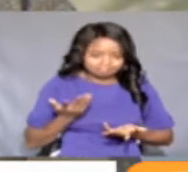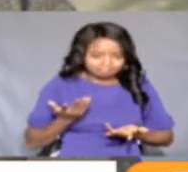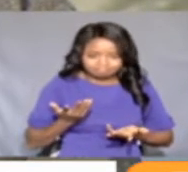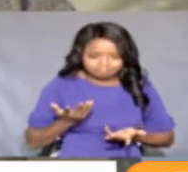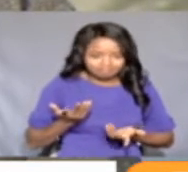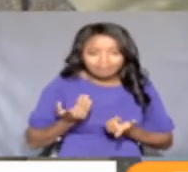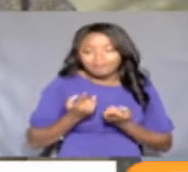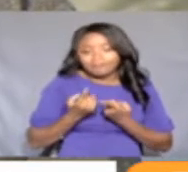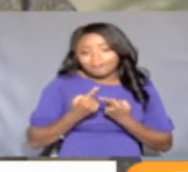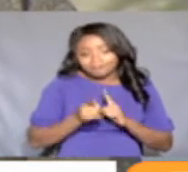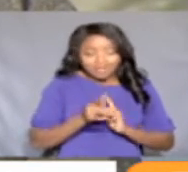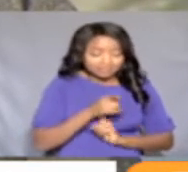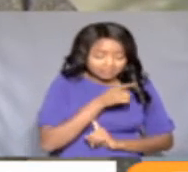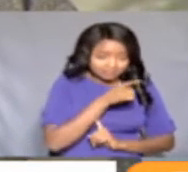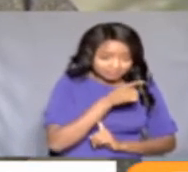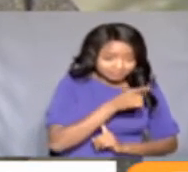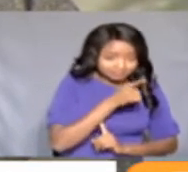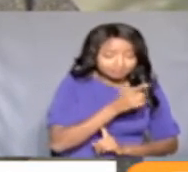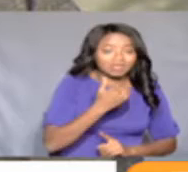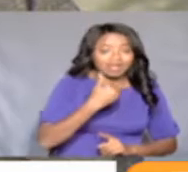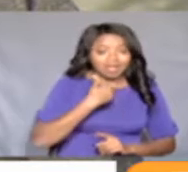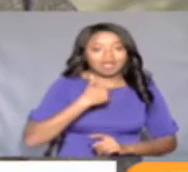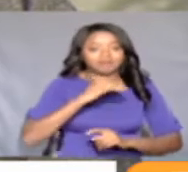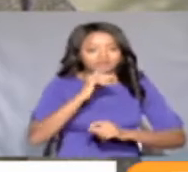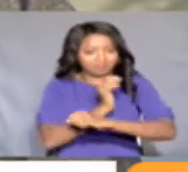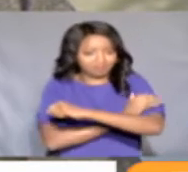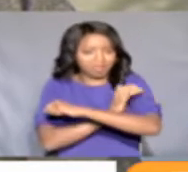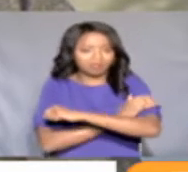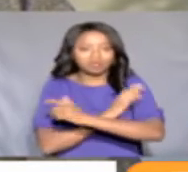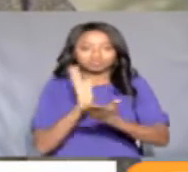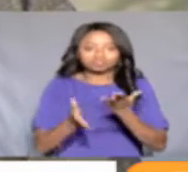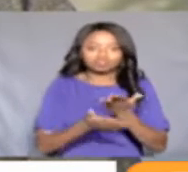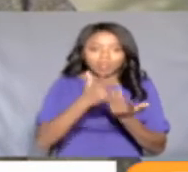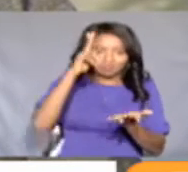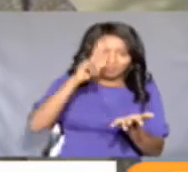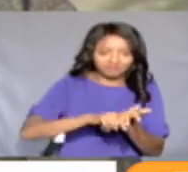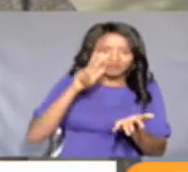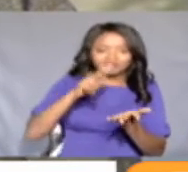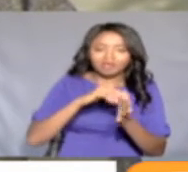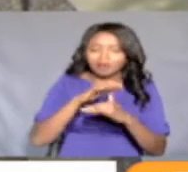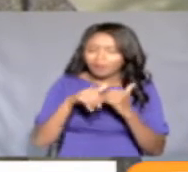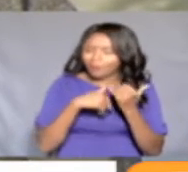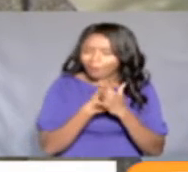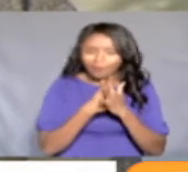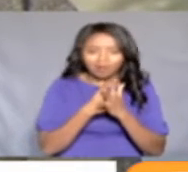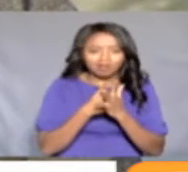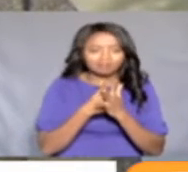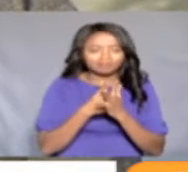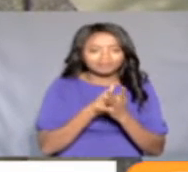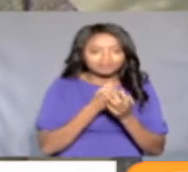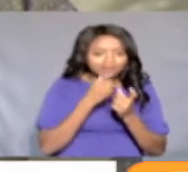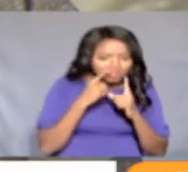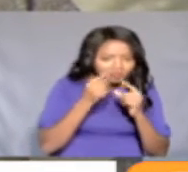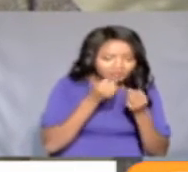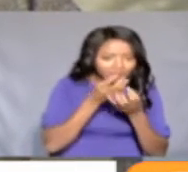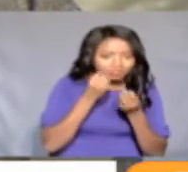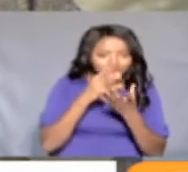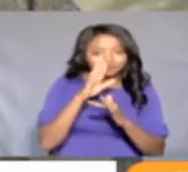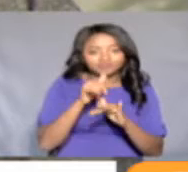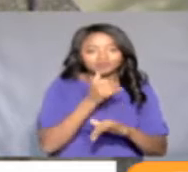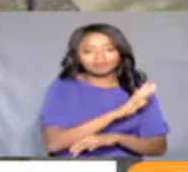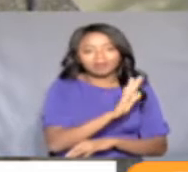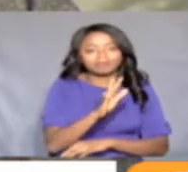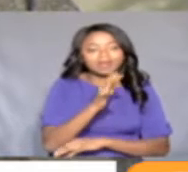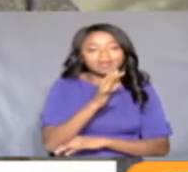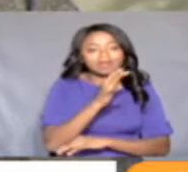have the capacity to verify all the claims by our traditional healers. So